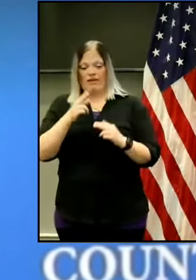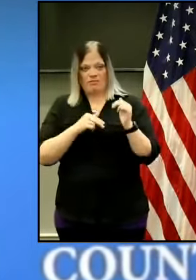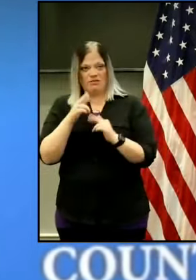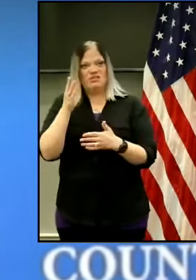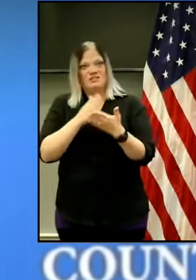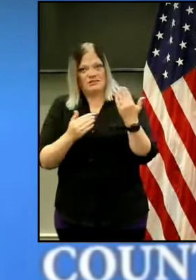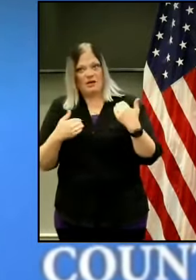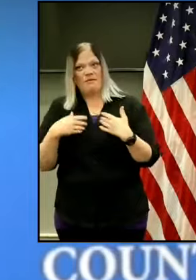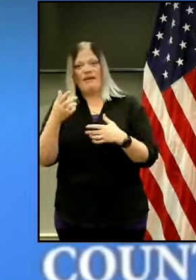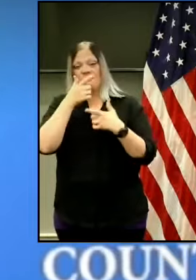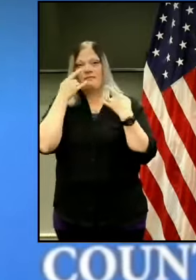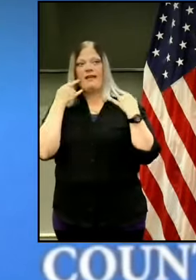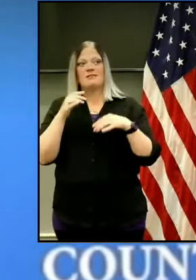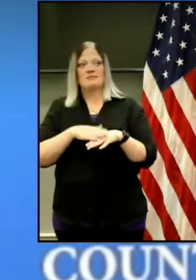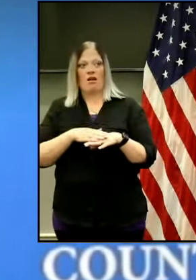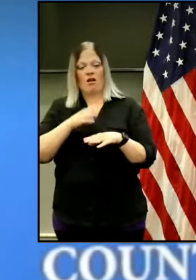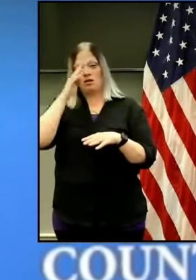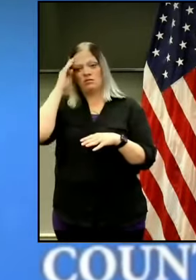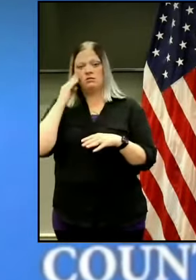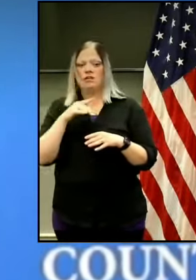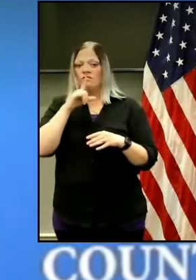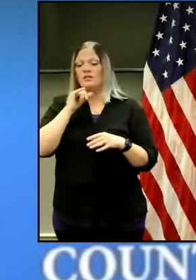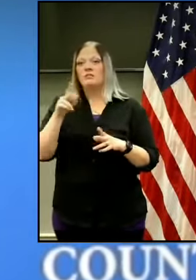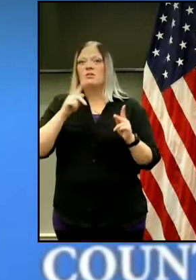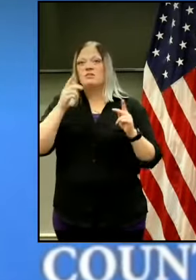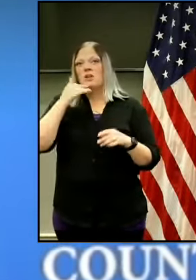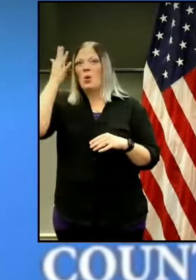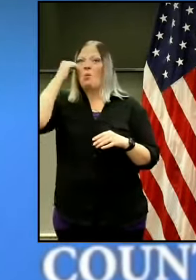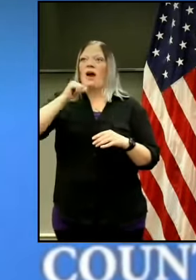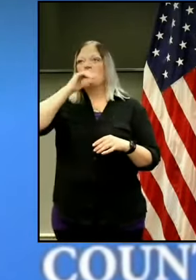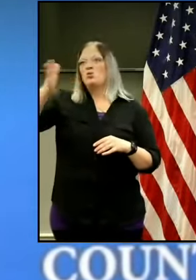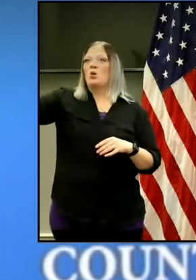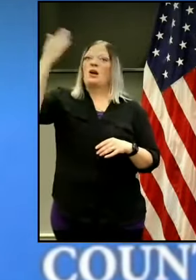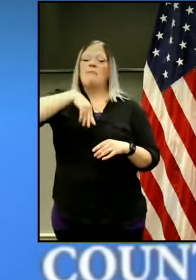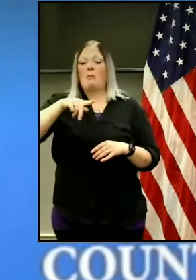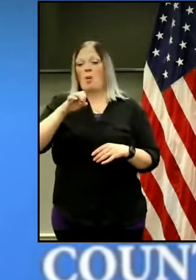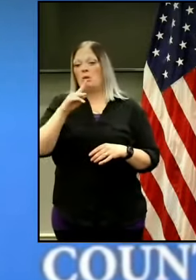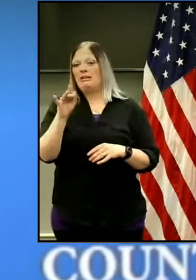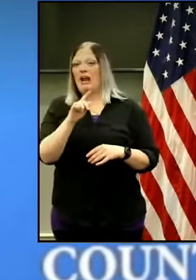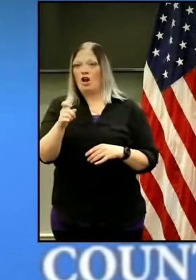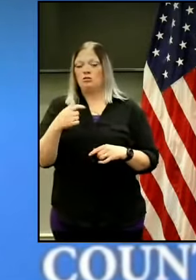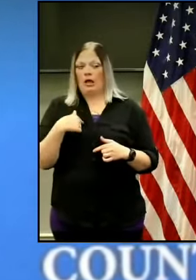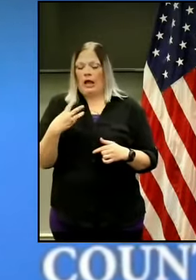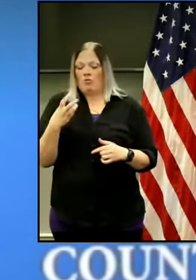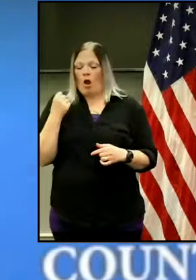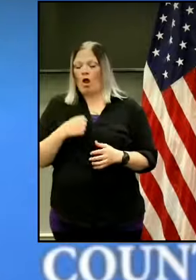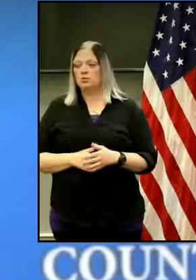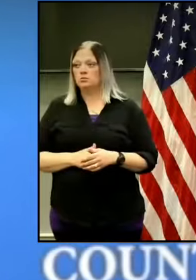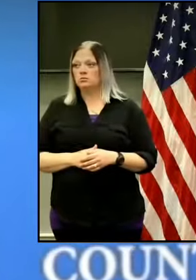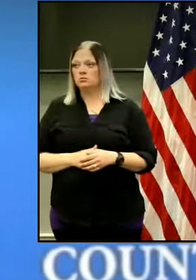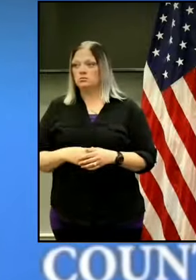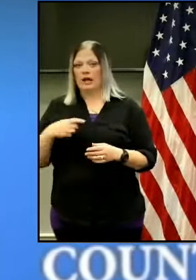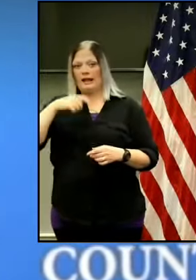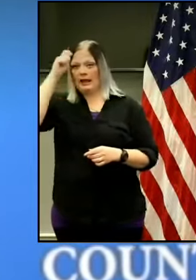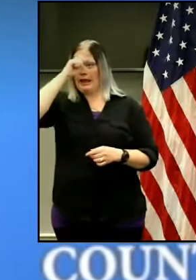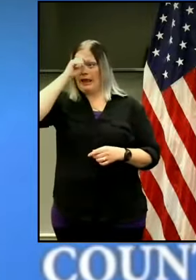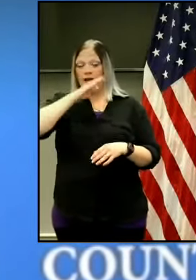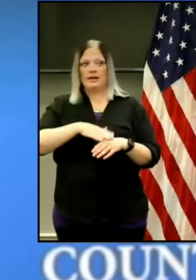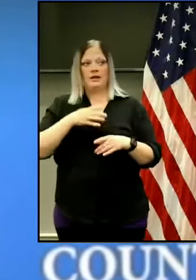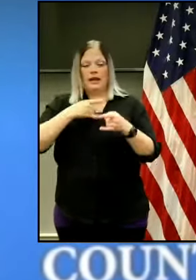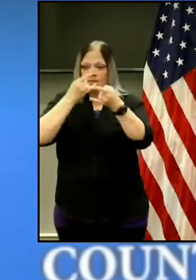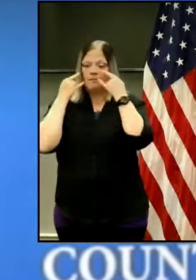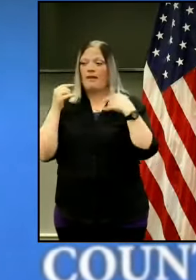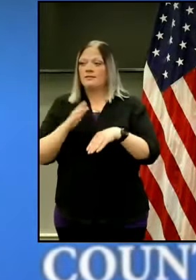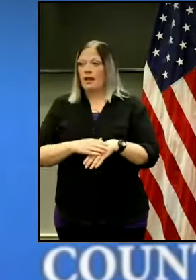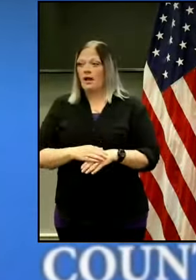had masks on, and it was getting to that point. People were saying, why won't you come out polling cards? I was. I had a hat on, I had my